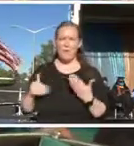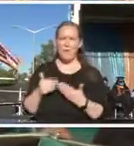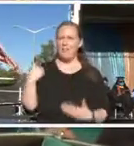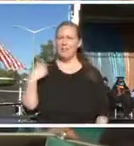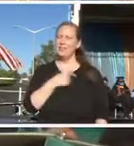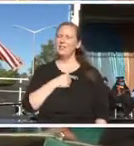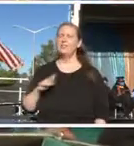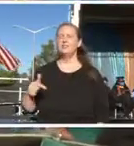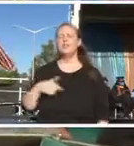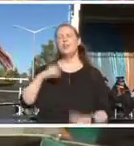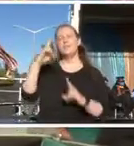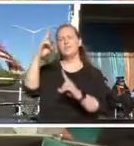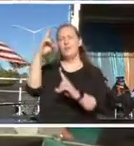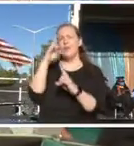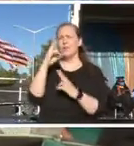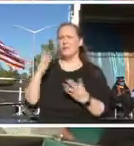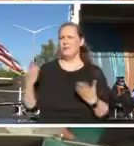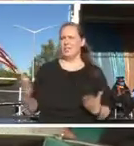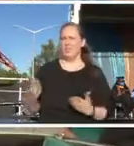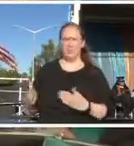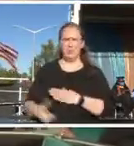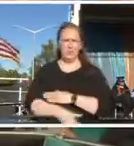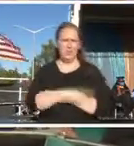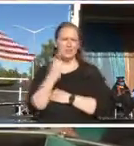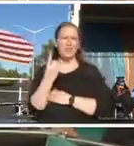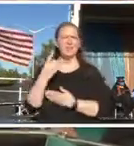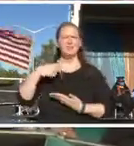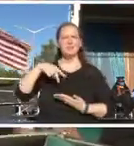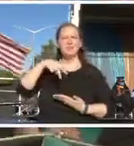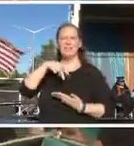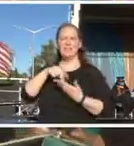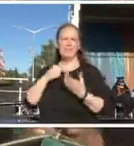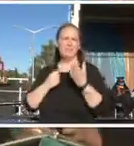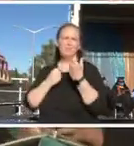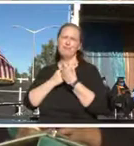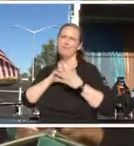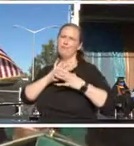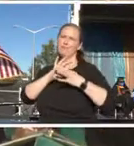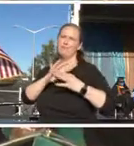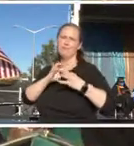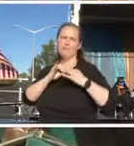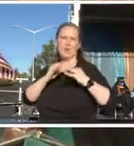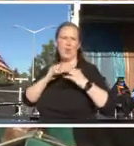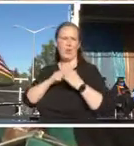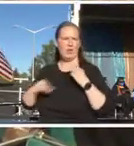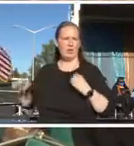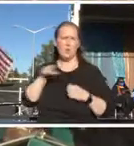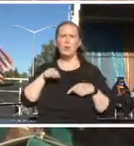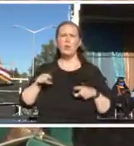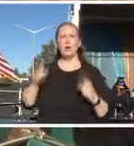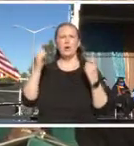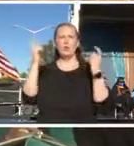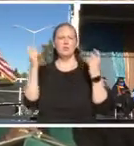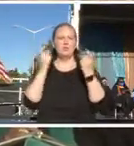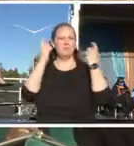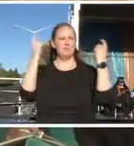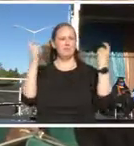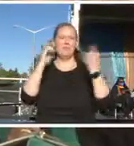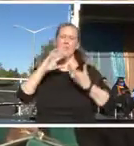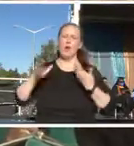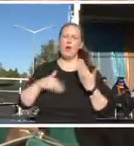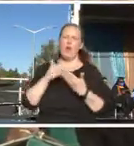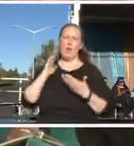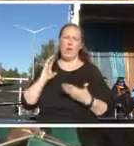am so honored to be here today, standing in solidarity with you as we celebrate all of our